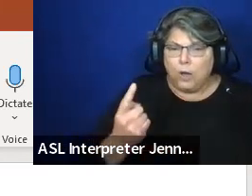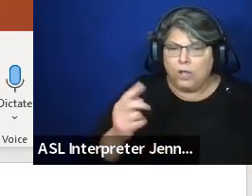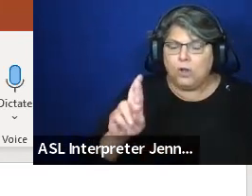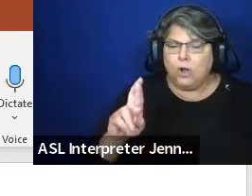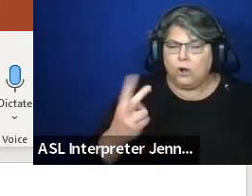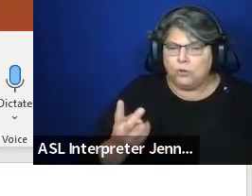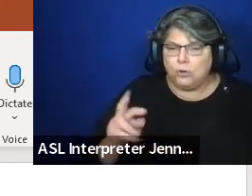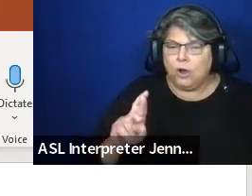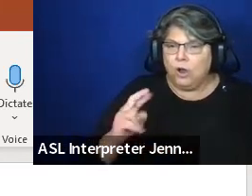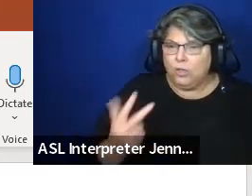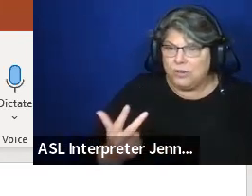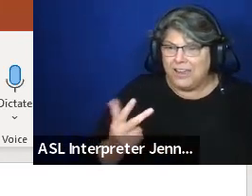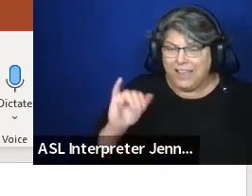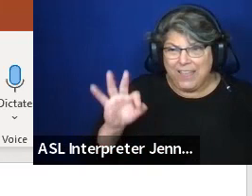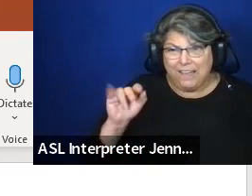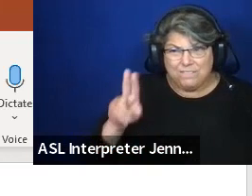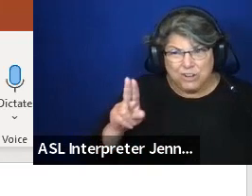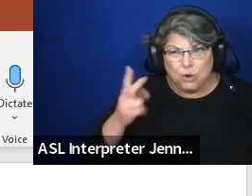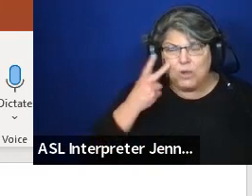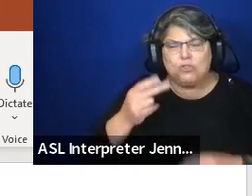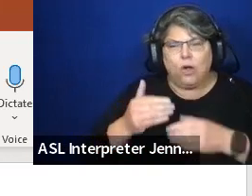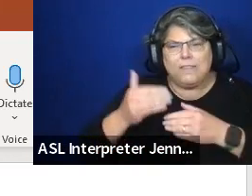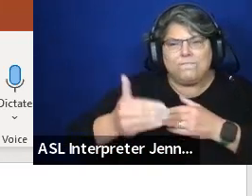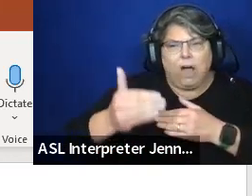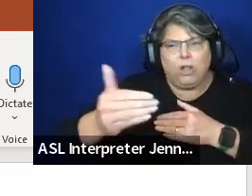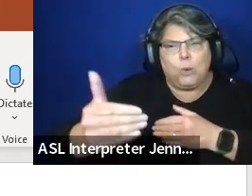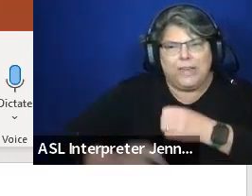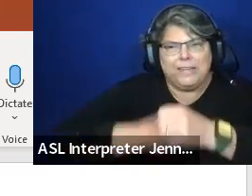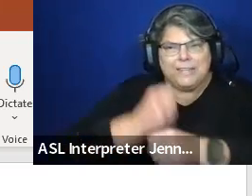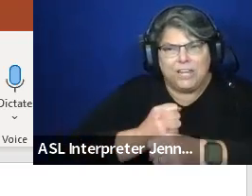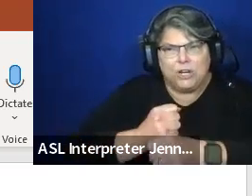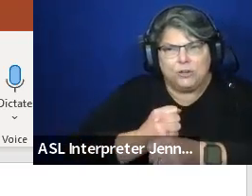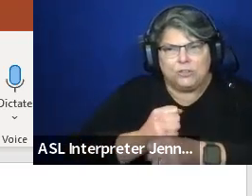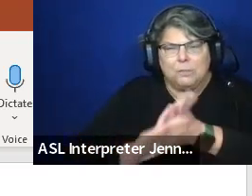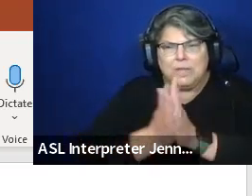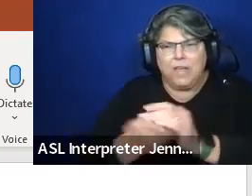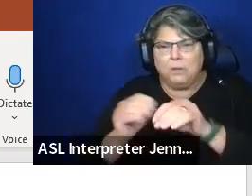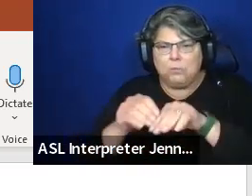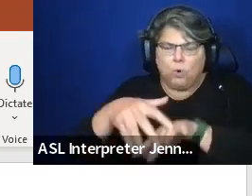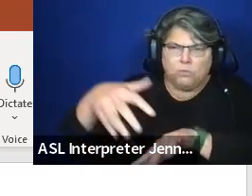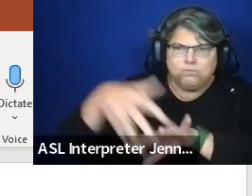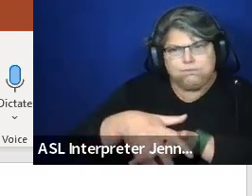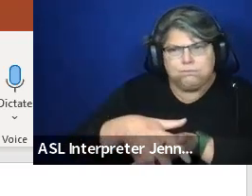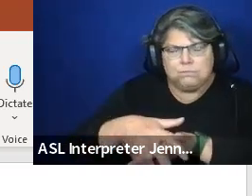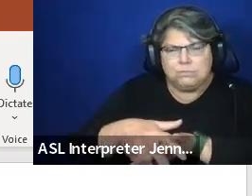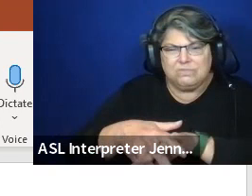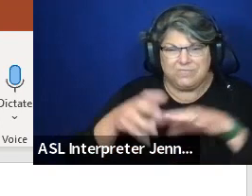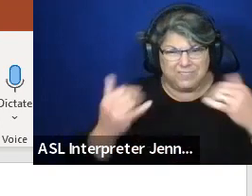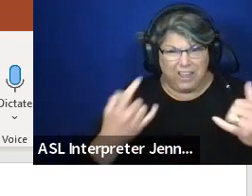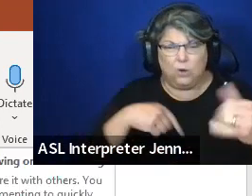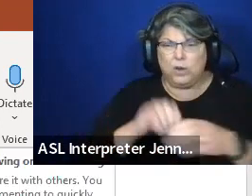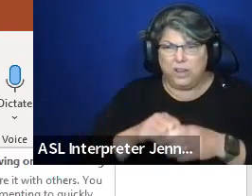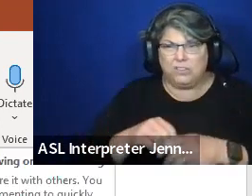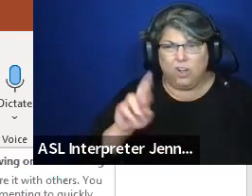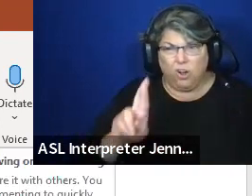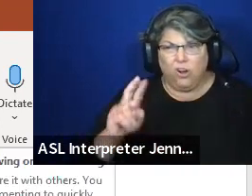are influenza that was seen in the subsequent years as it became more endemic. We're in the R3 phase right now. We're 3